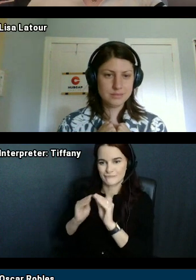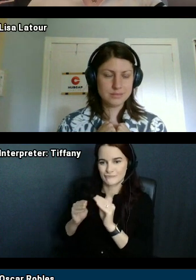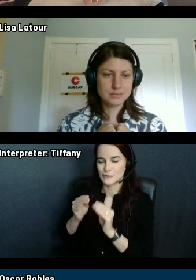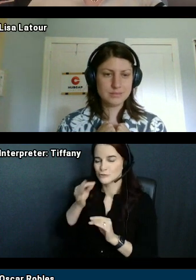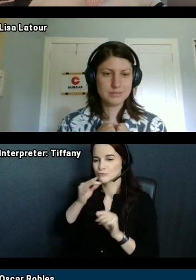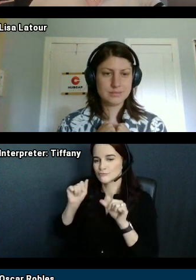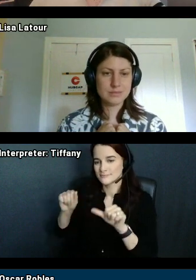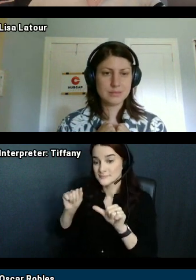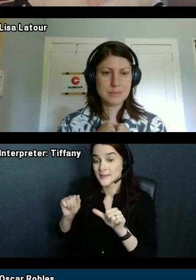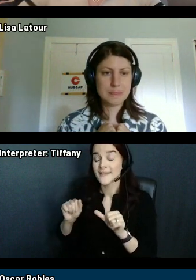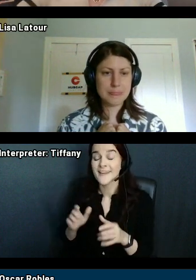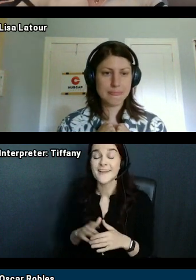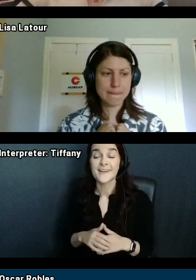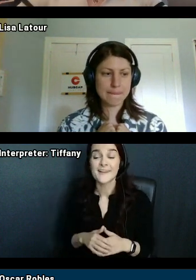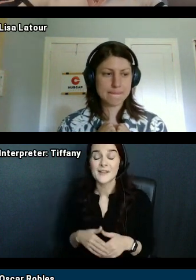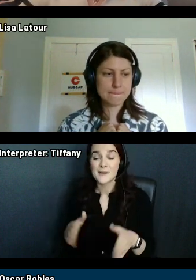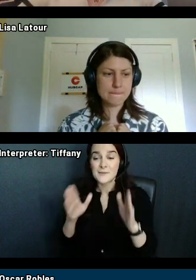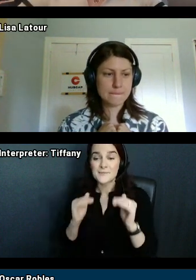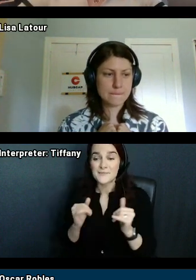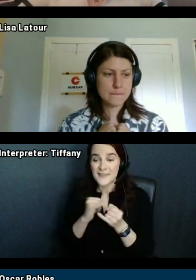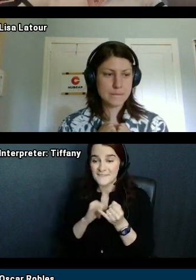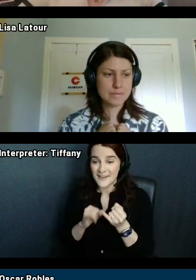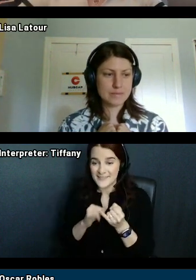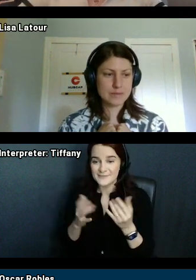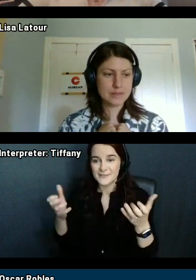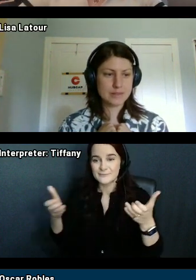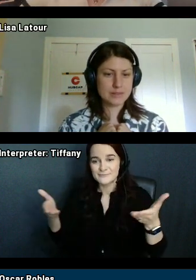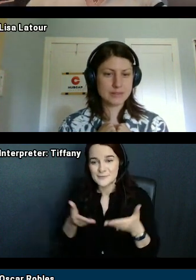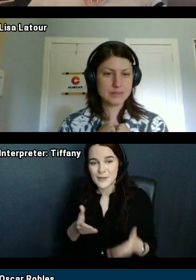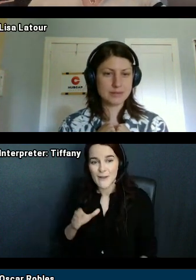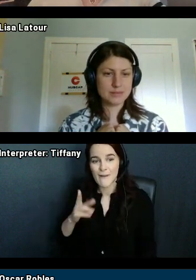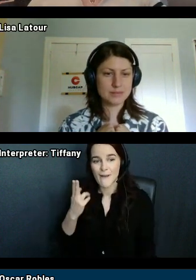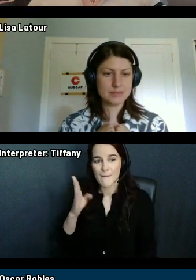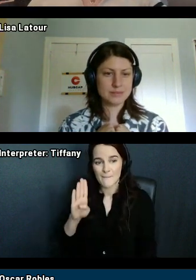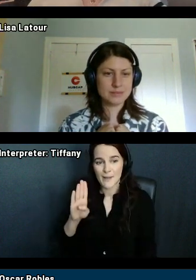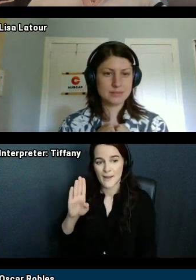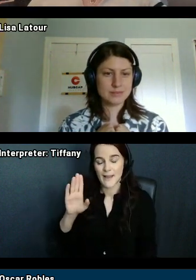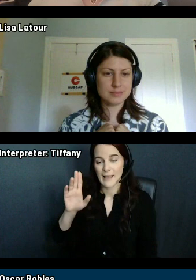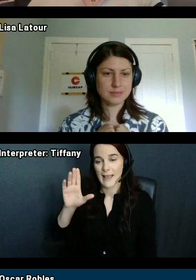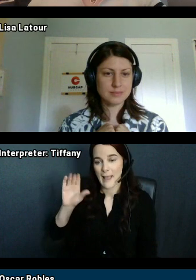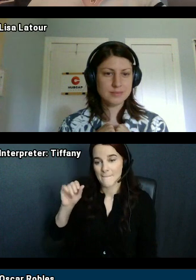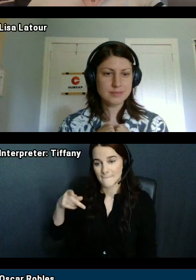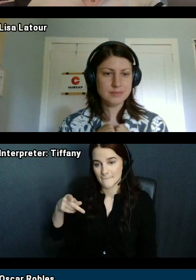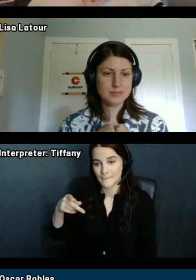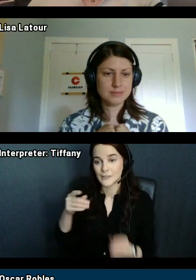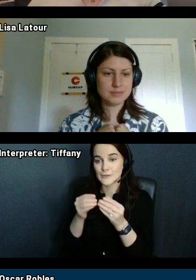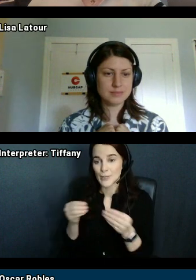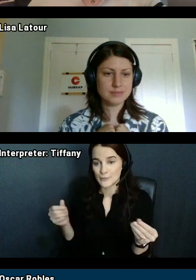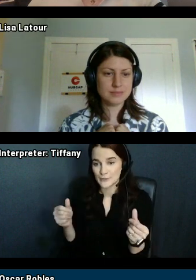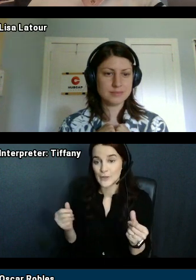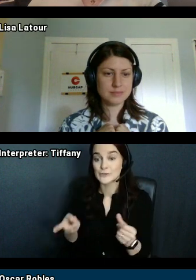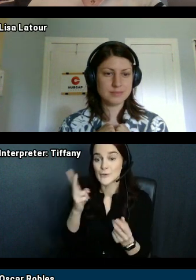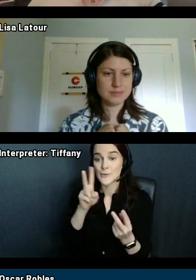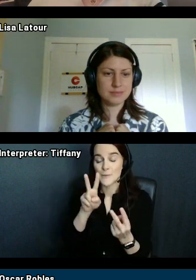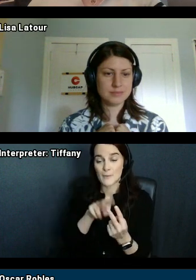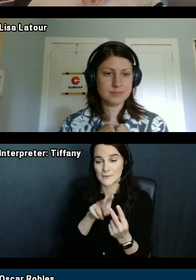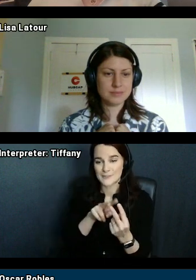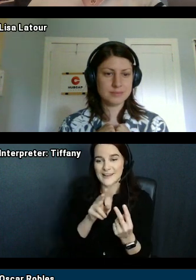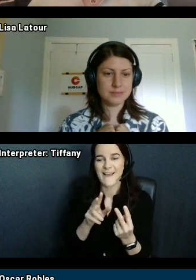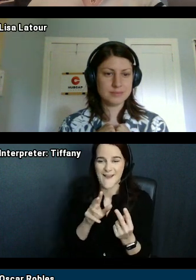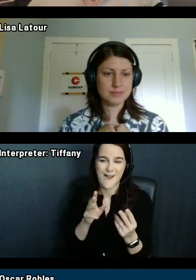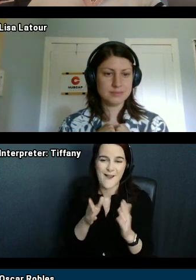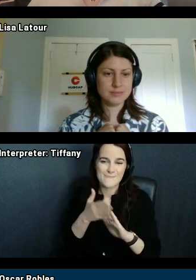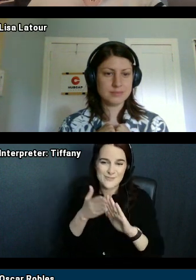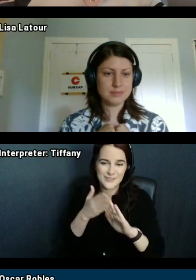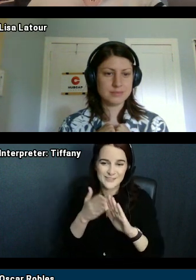take a moment to introduce Hubcap Solutions, which is a two-person operation. Me and Lisa, we are the two